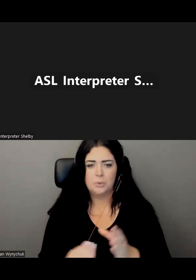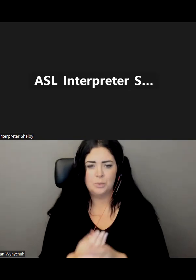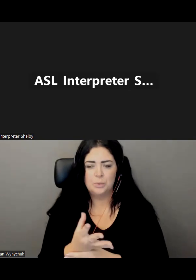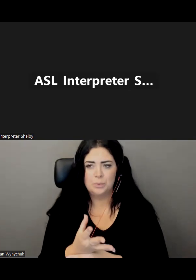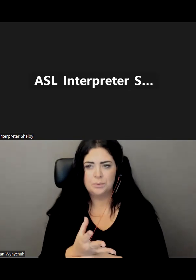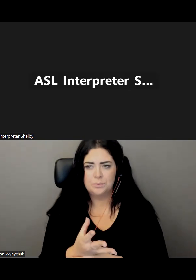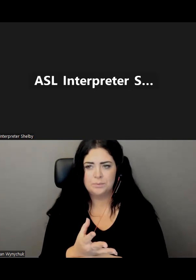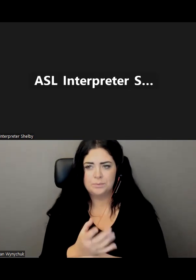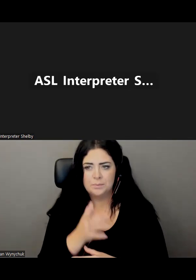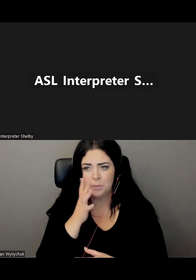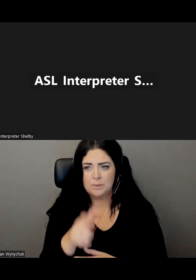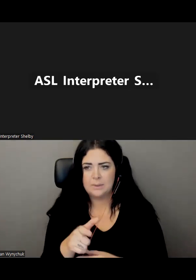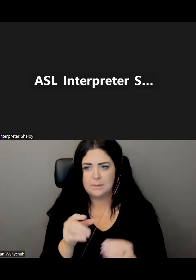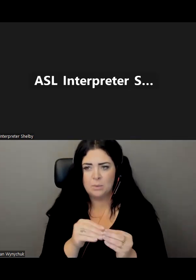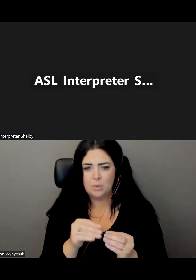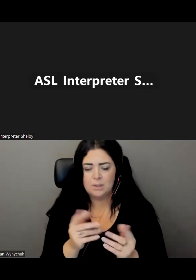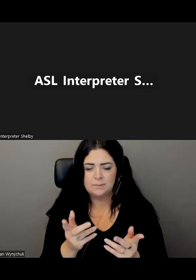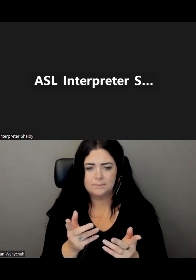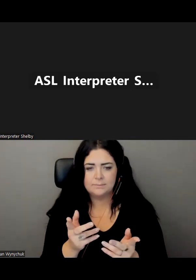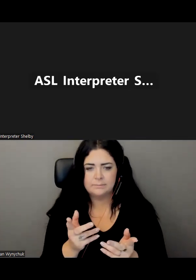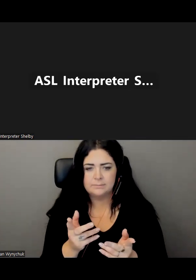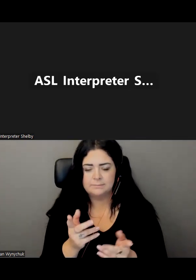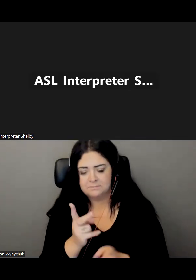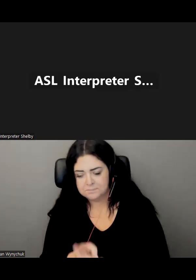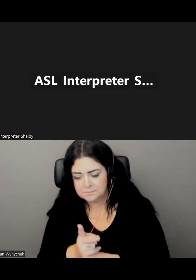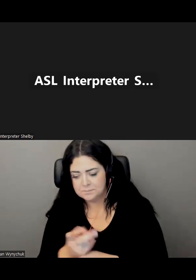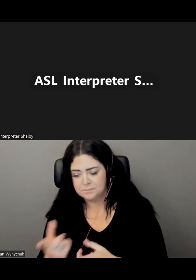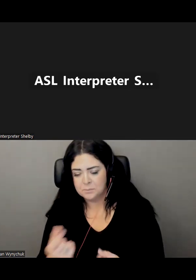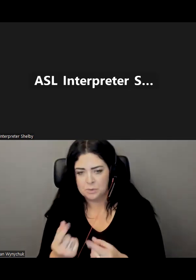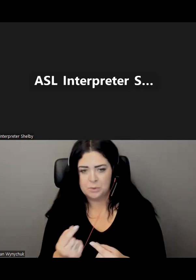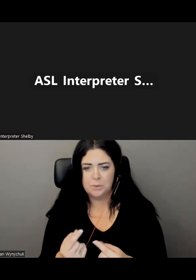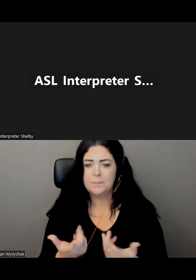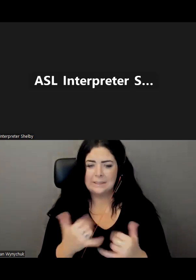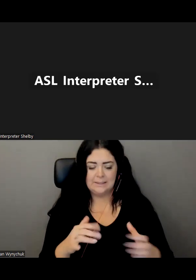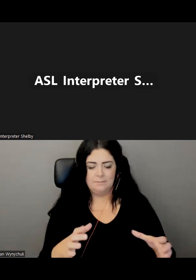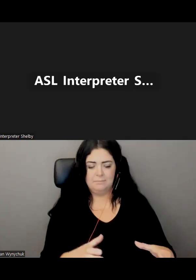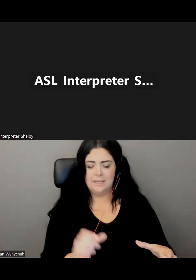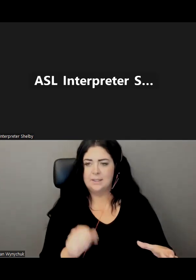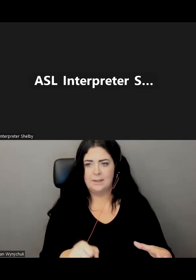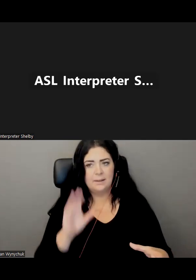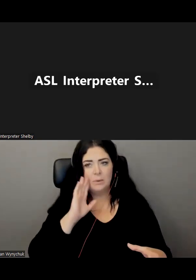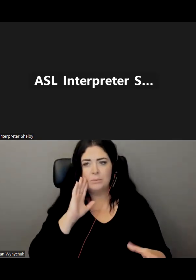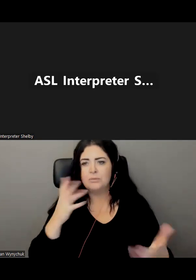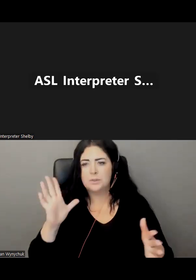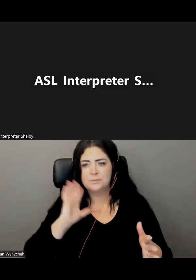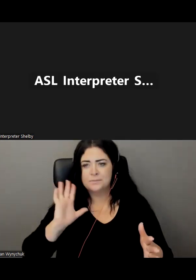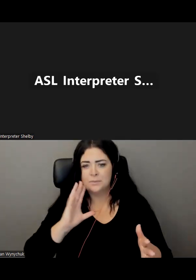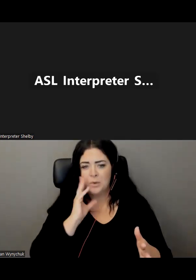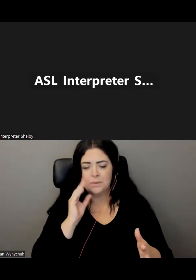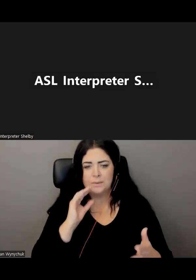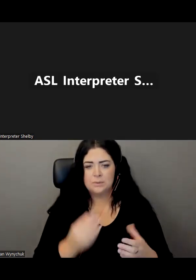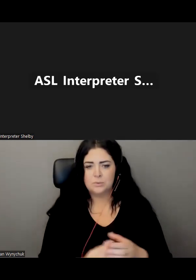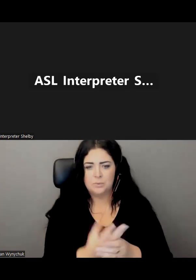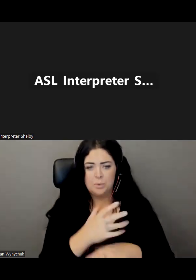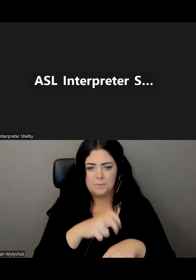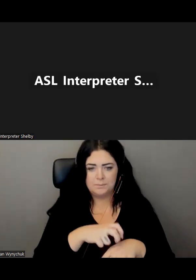more care, but they still can be done in containers. Really easy. I've done it before myself. The thing that you have to